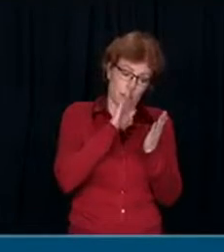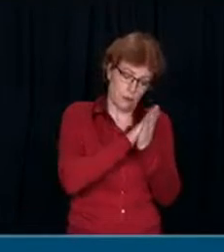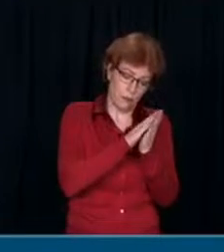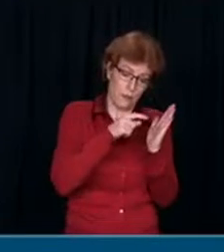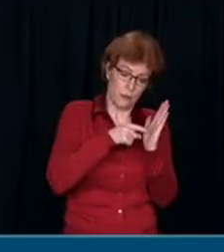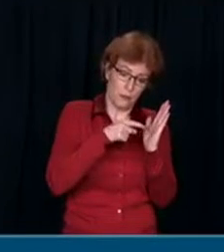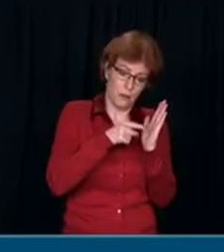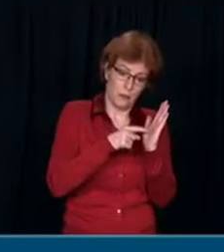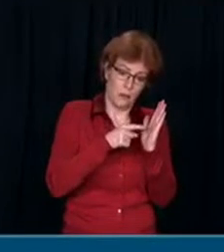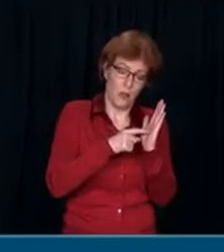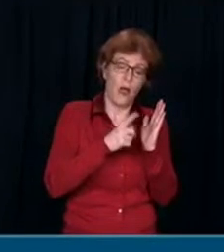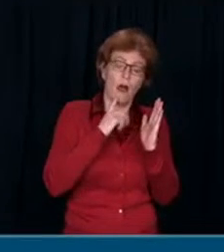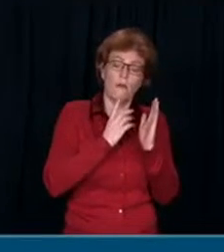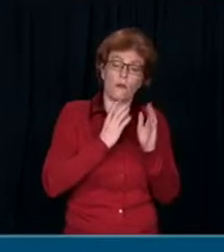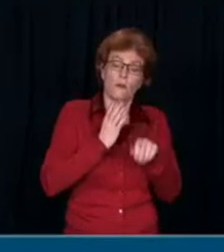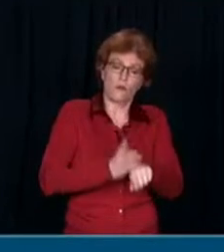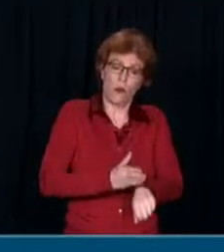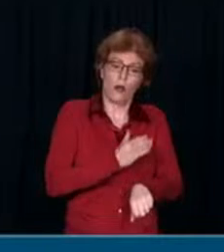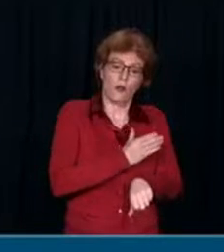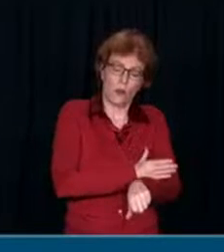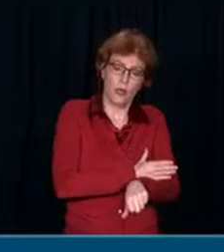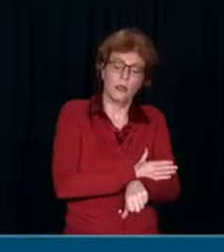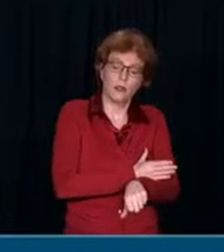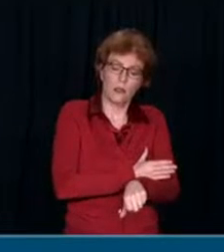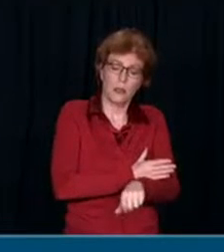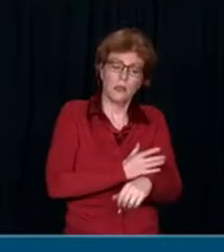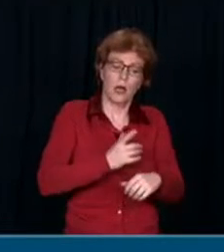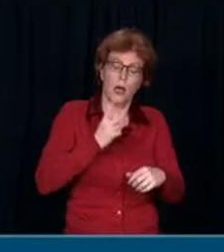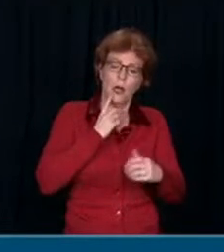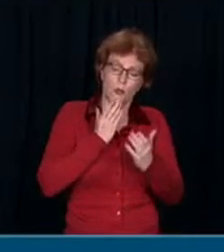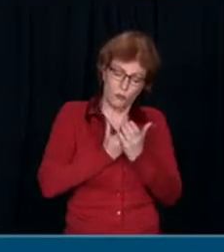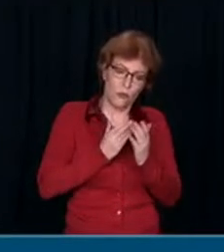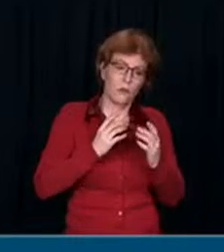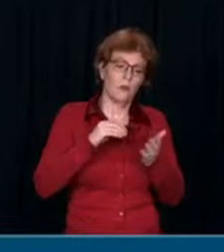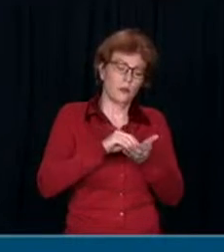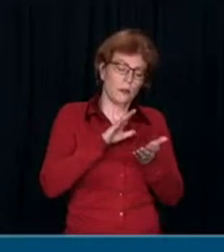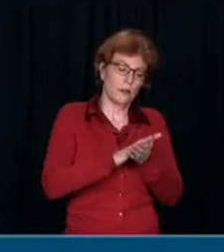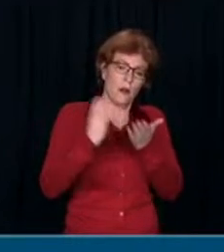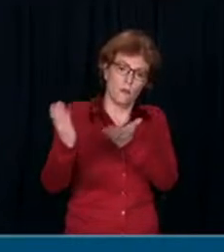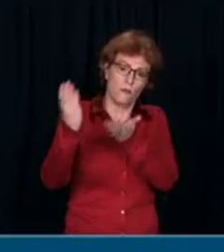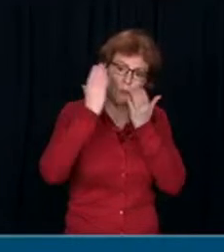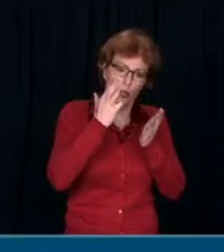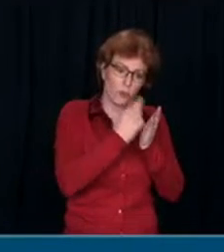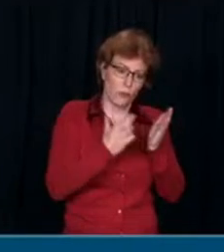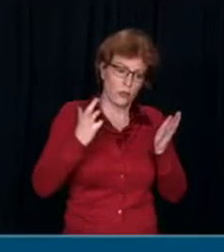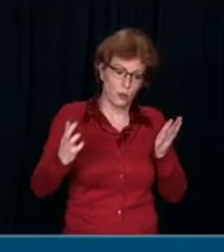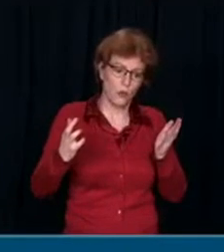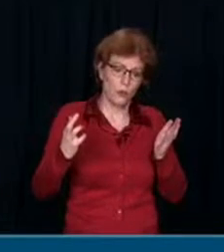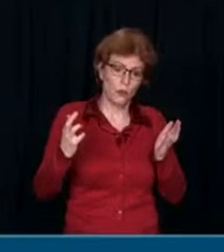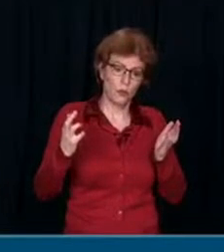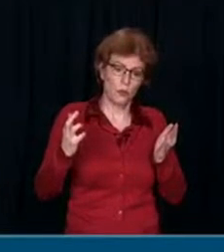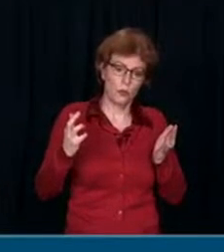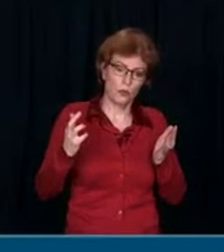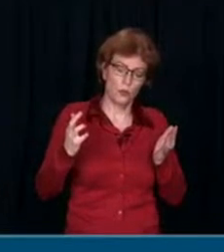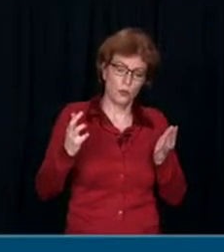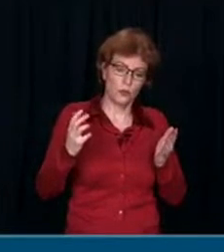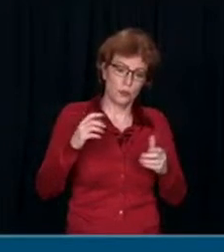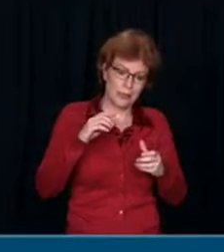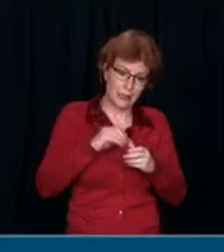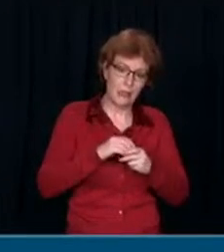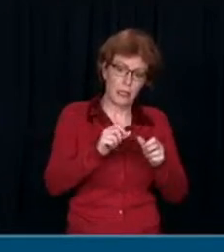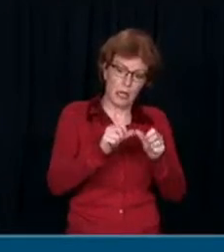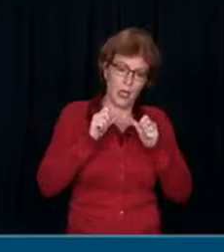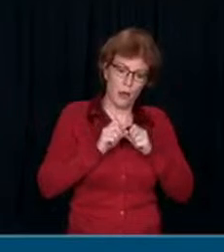of progress. I have a proven record of bringing resources into the